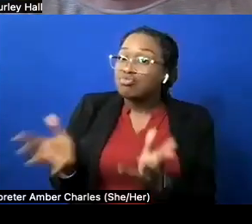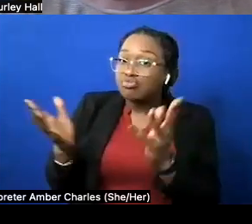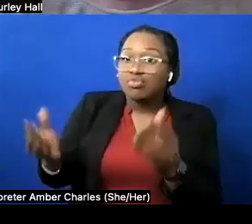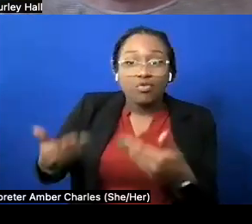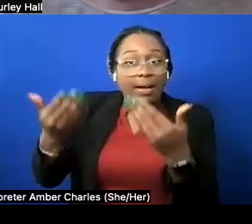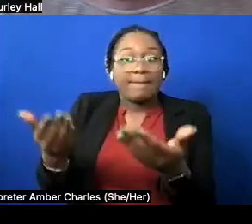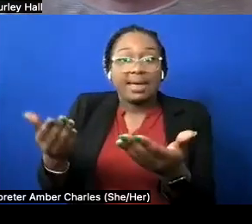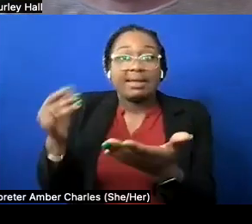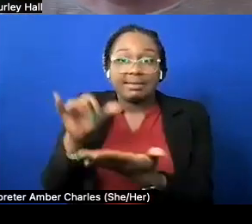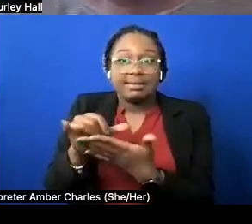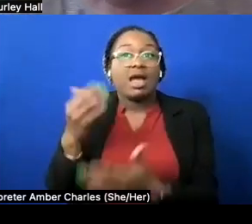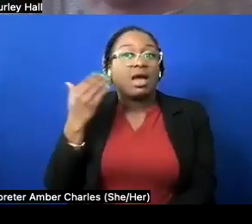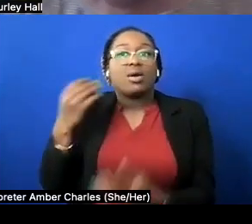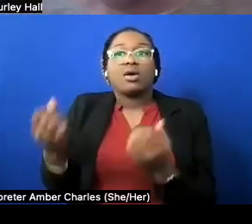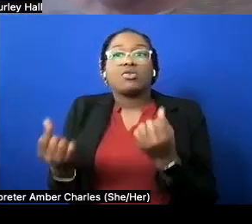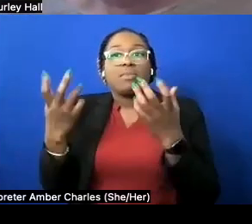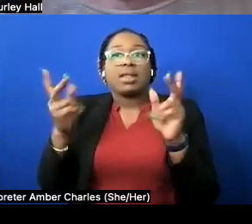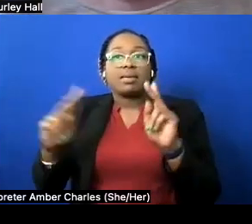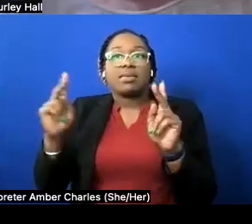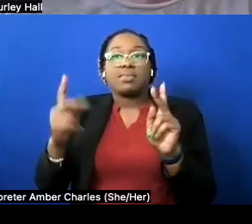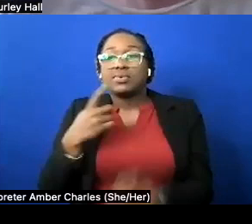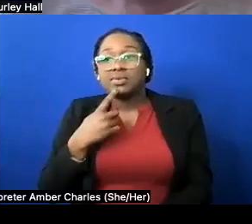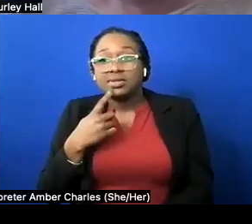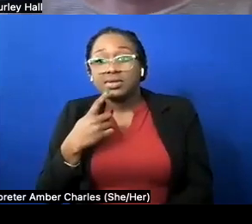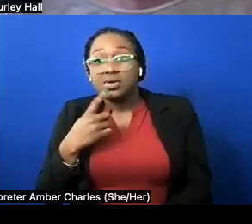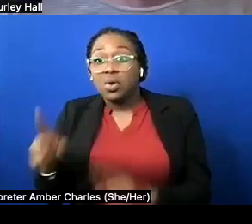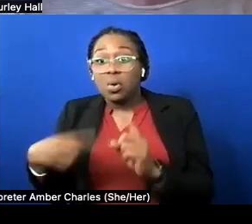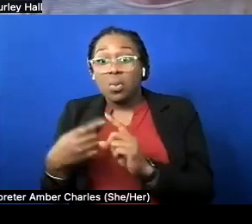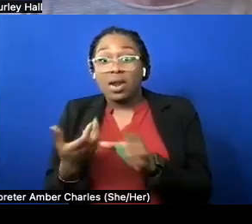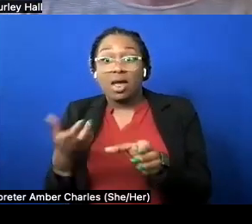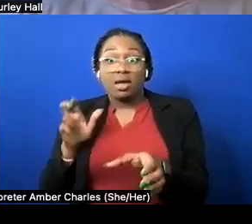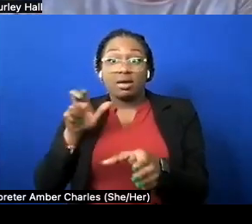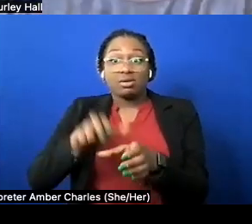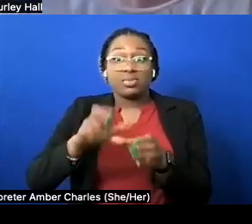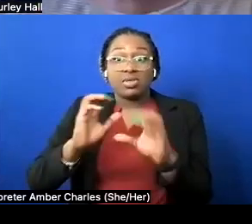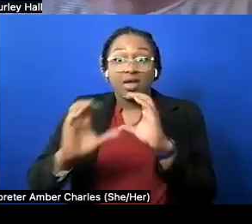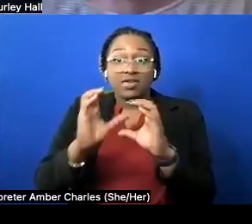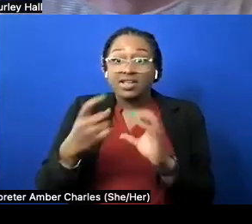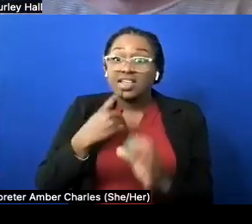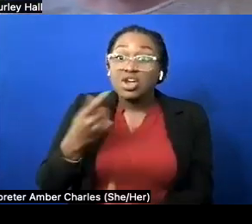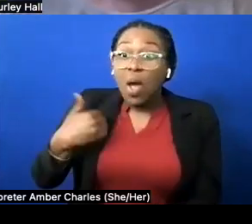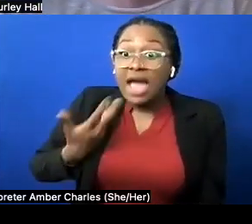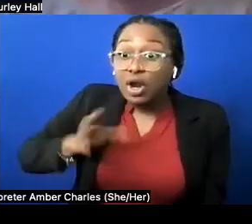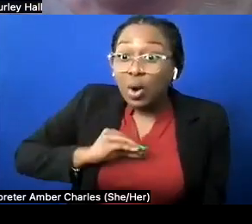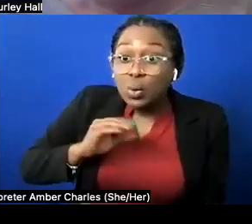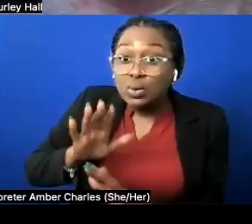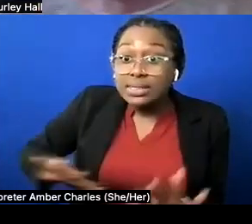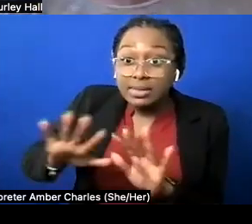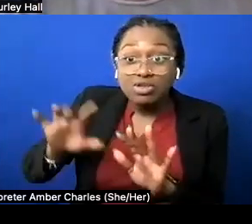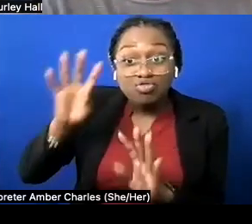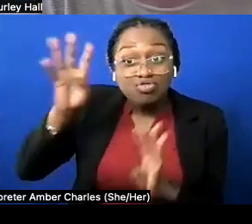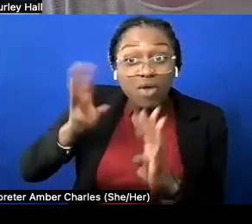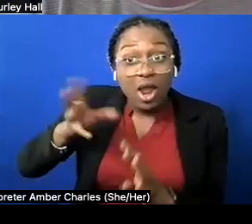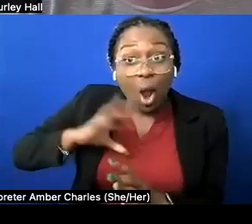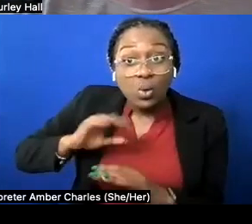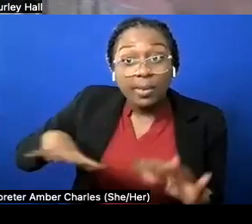And I mean, I know many people here can attest that whenever I jump into these conversations, that's what I say. Do you have your own space? Shall you create your own space? How are you